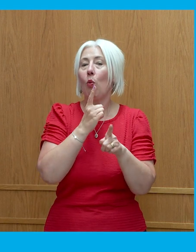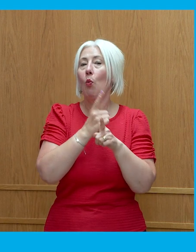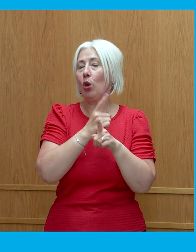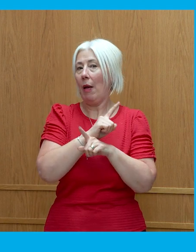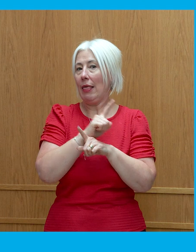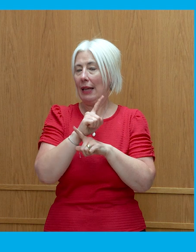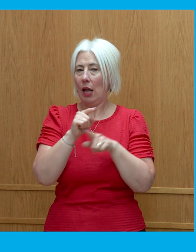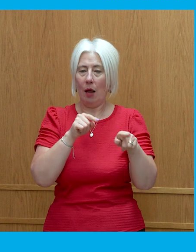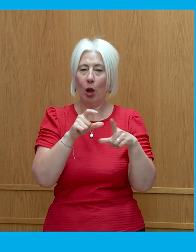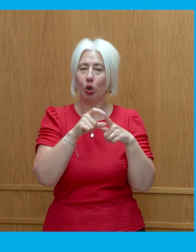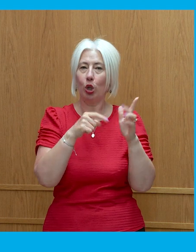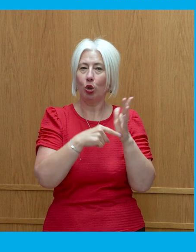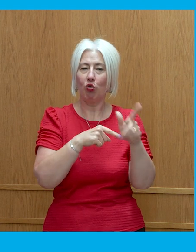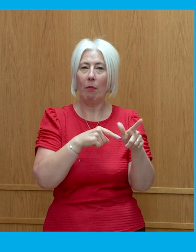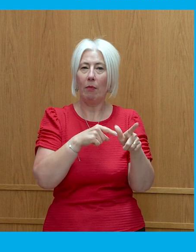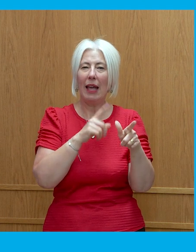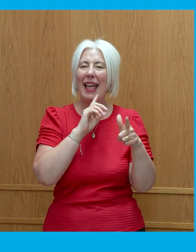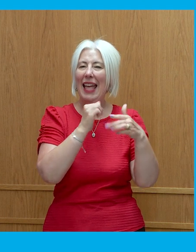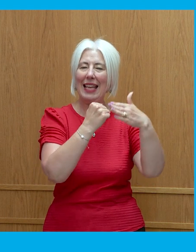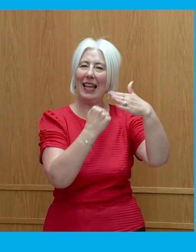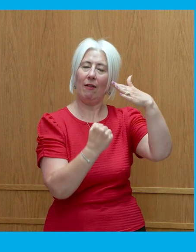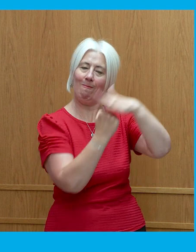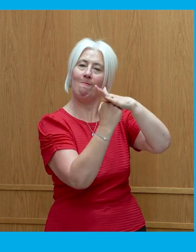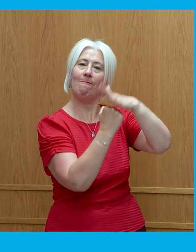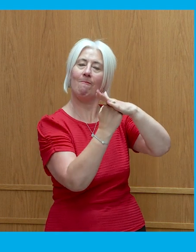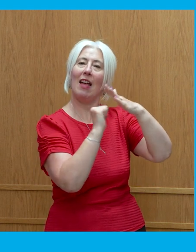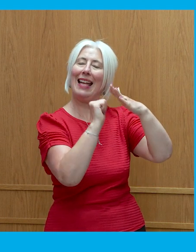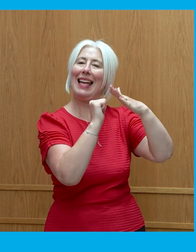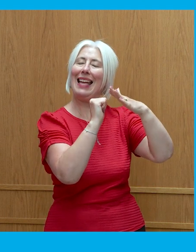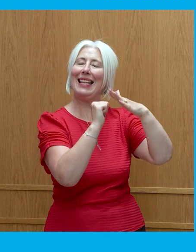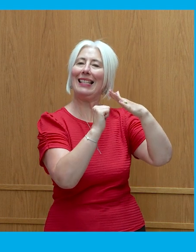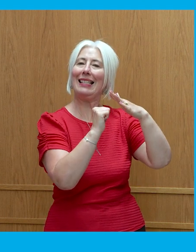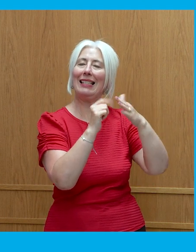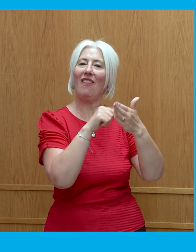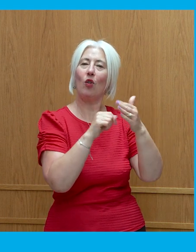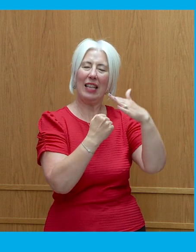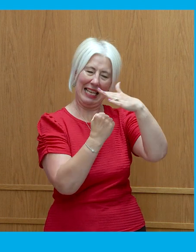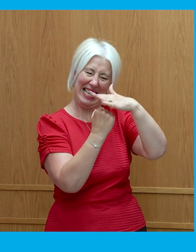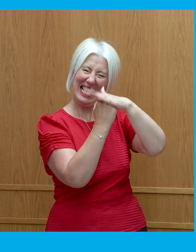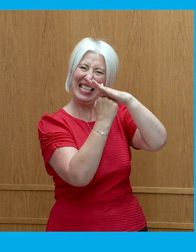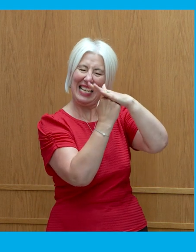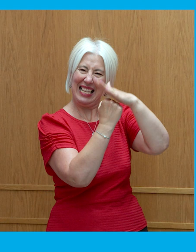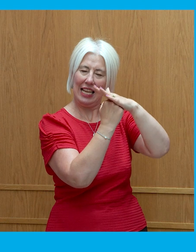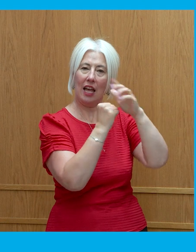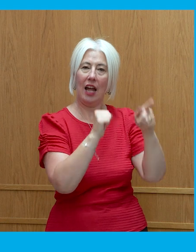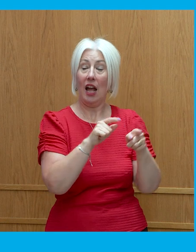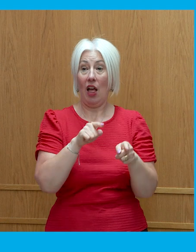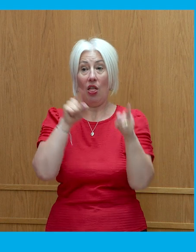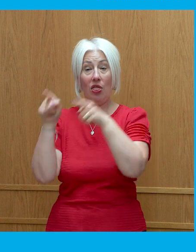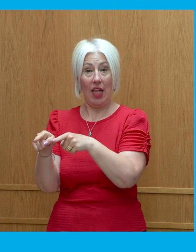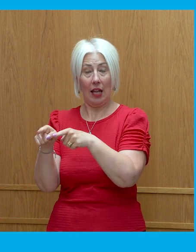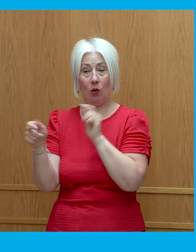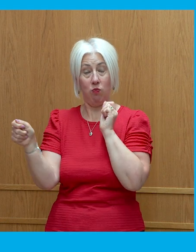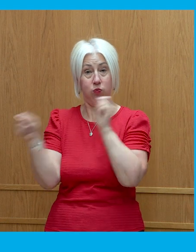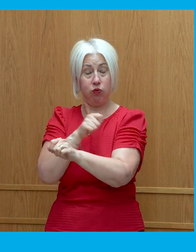this, like Trump has essentially a ceiling on his vote, so it was bumping up against that ceiling. He gets a bump. And then the Democrats make a